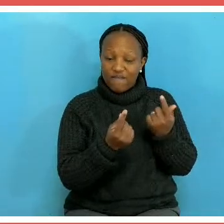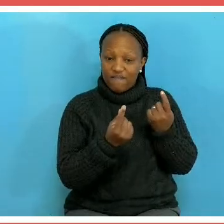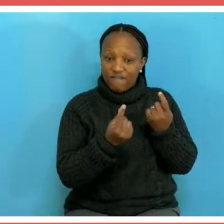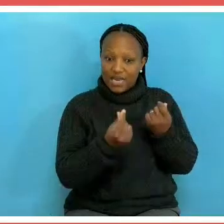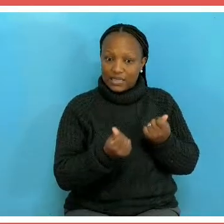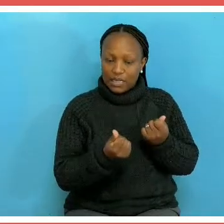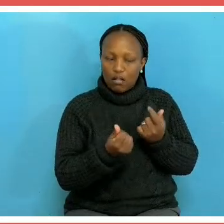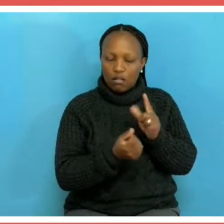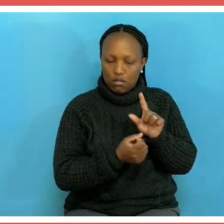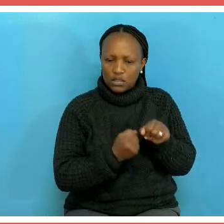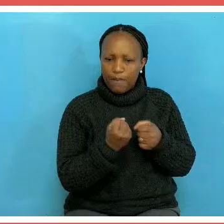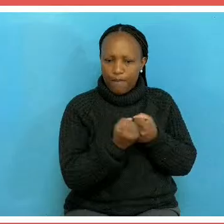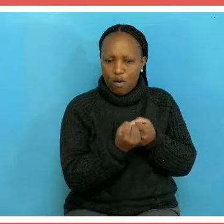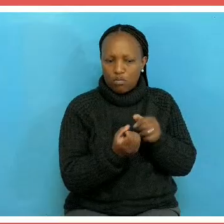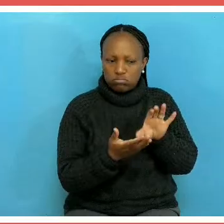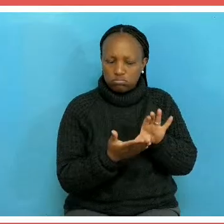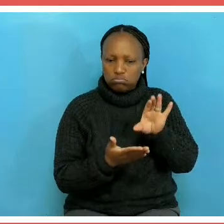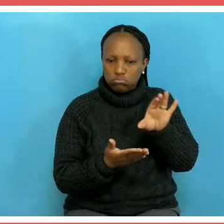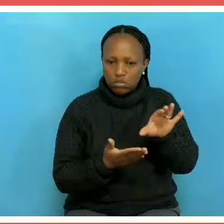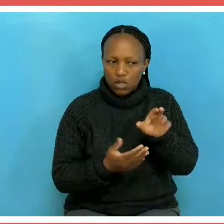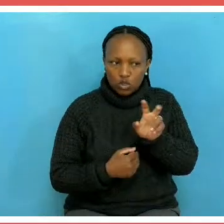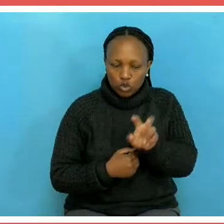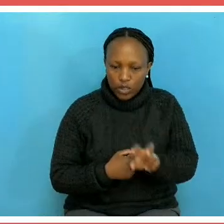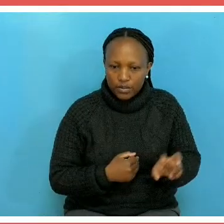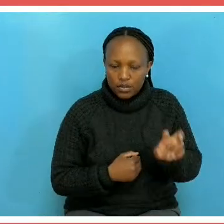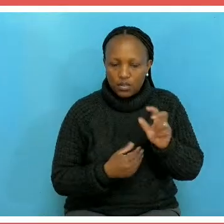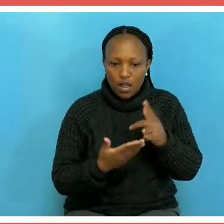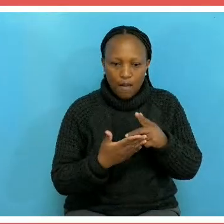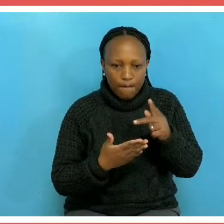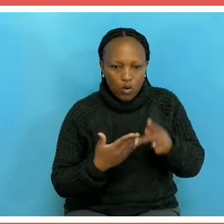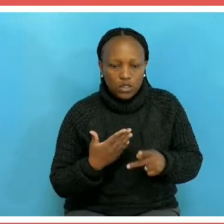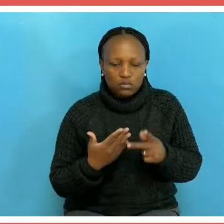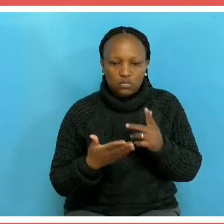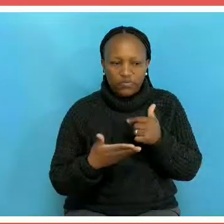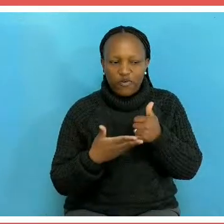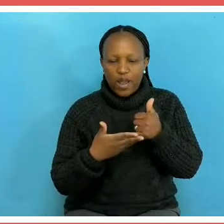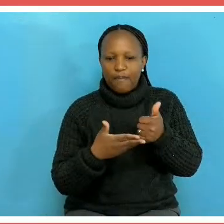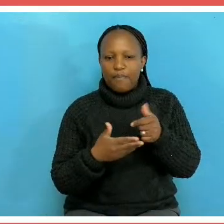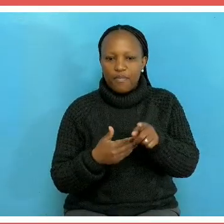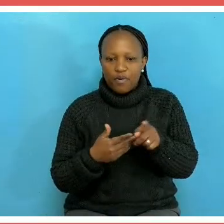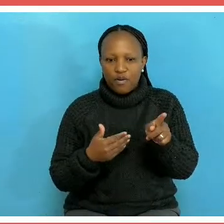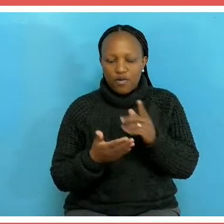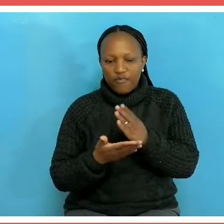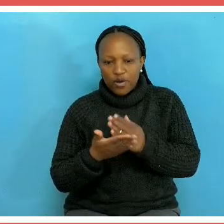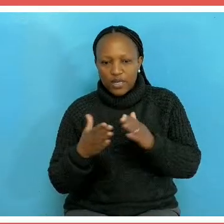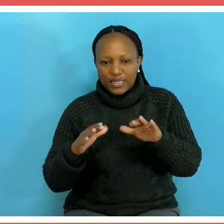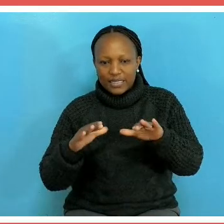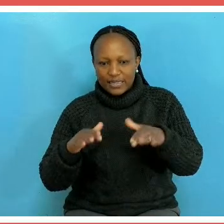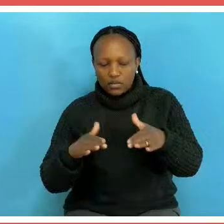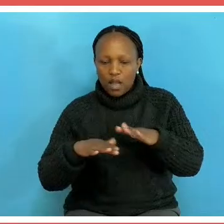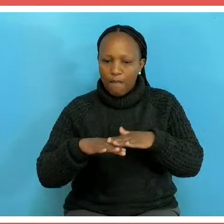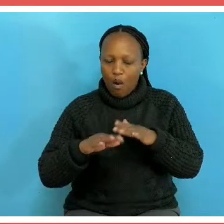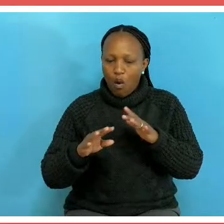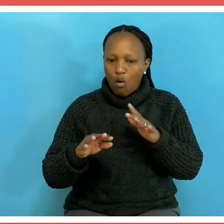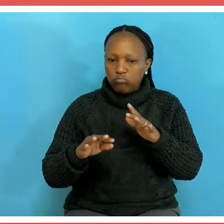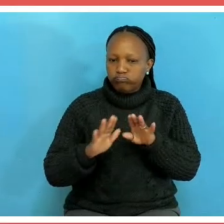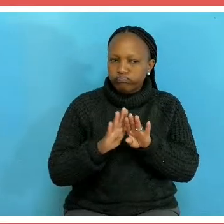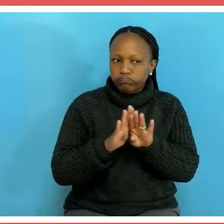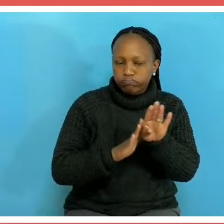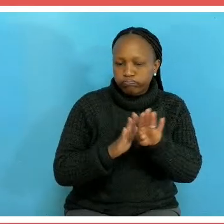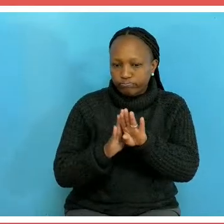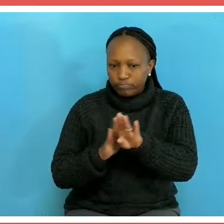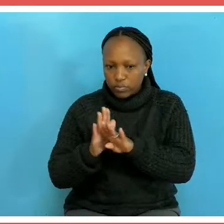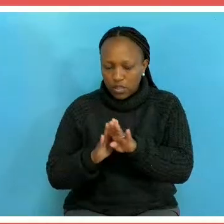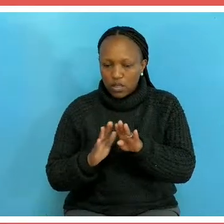to approved tourism projects that stimulate sector development, which is like what